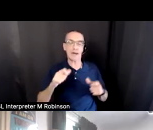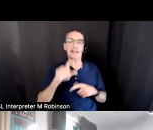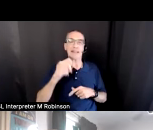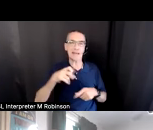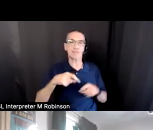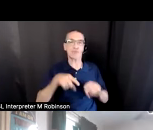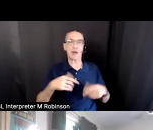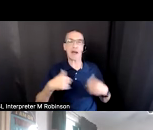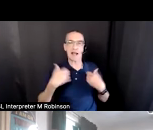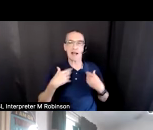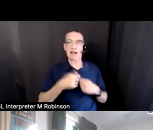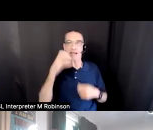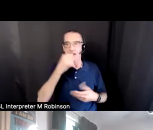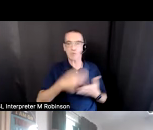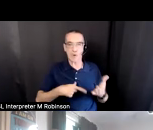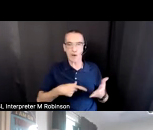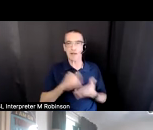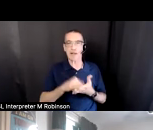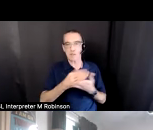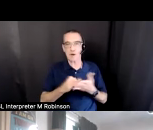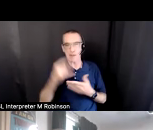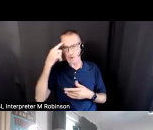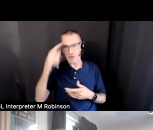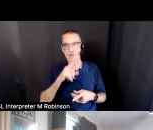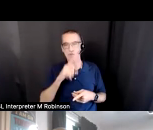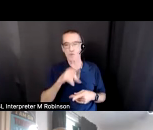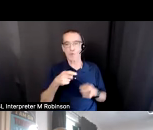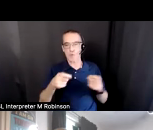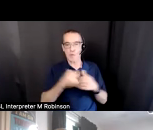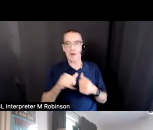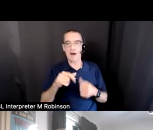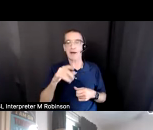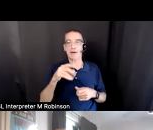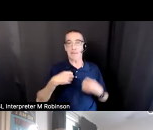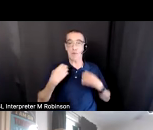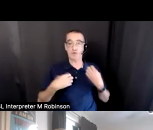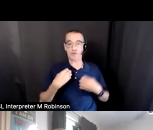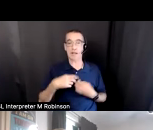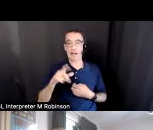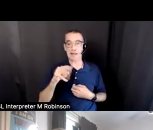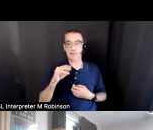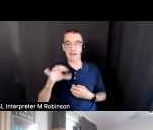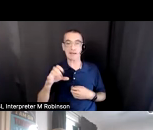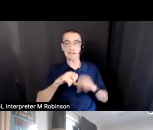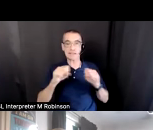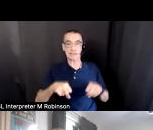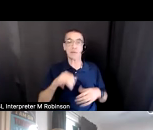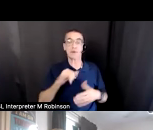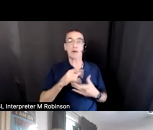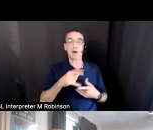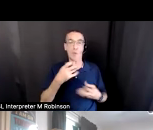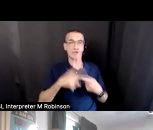adolescence. And guess what? That's the part of the brain that's ruled by emotions, and it's looking for rewards and wants